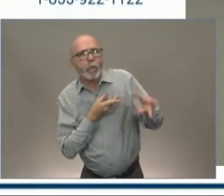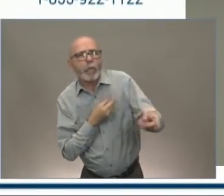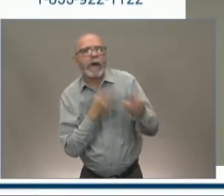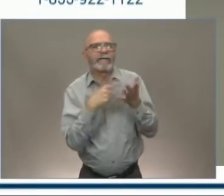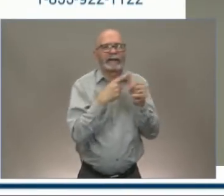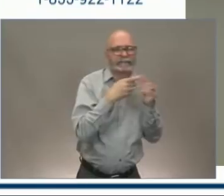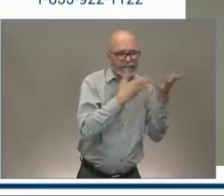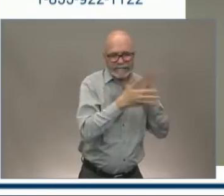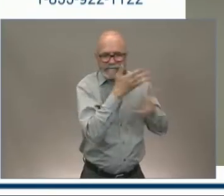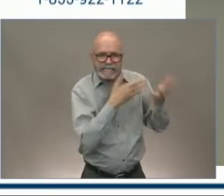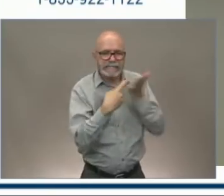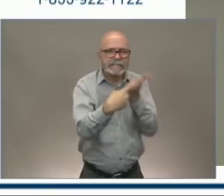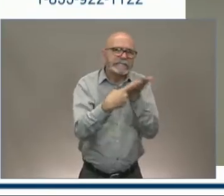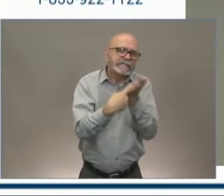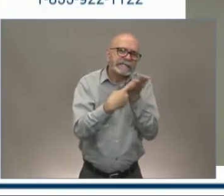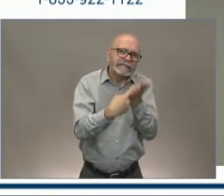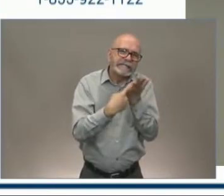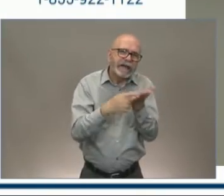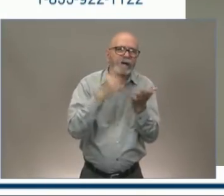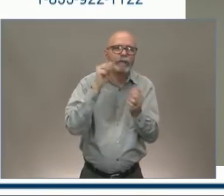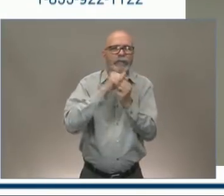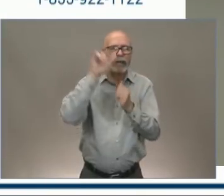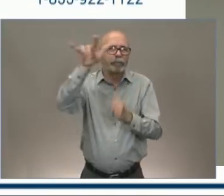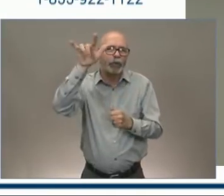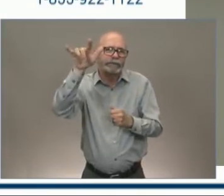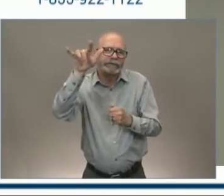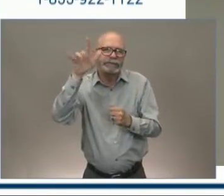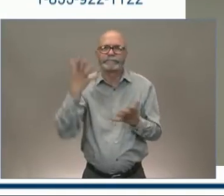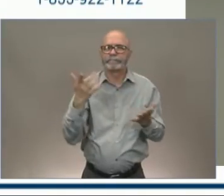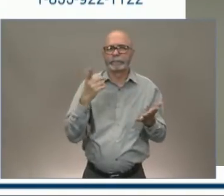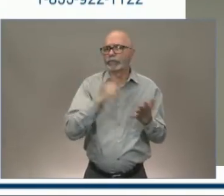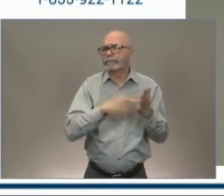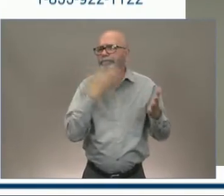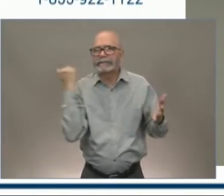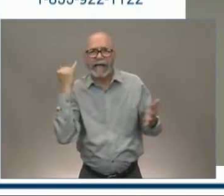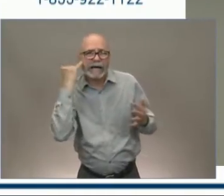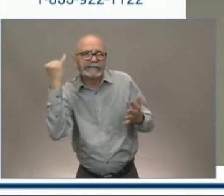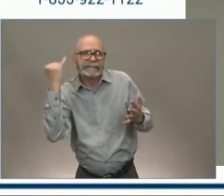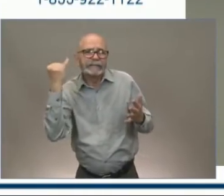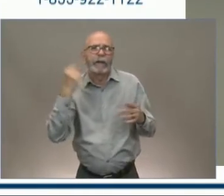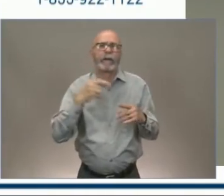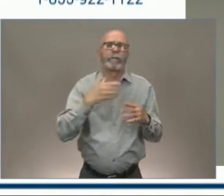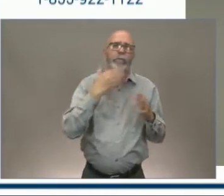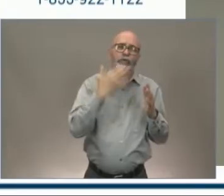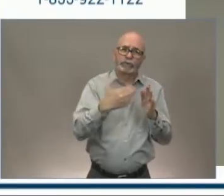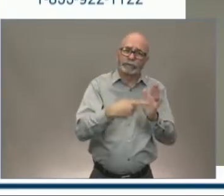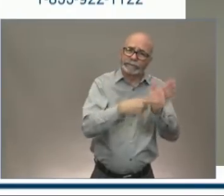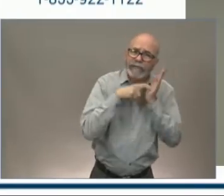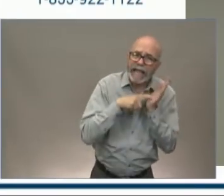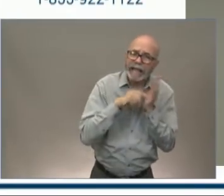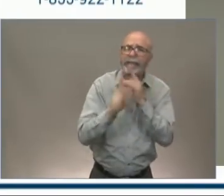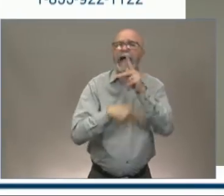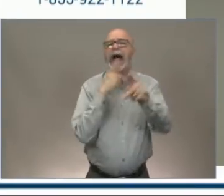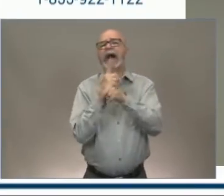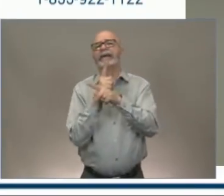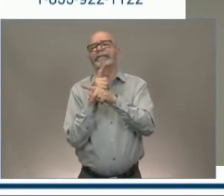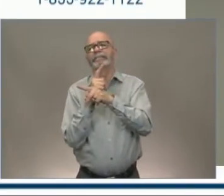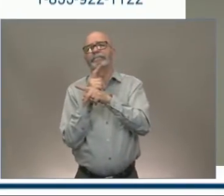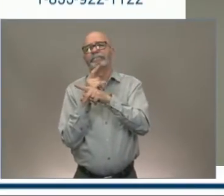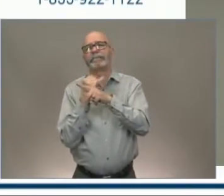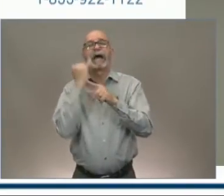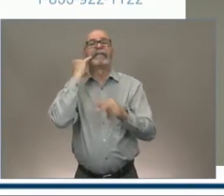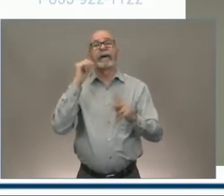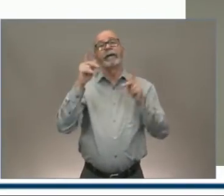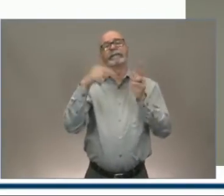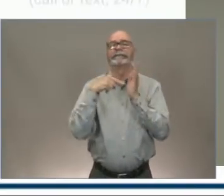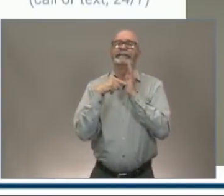directly with the airport around what is feasible, what is actually required at the airport. I think when people talk about airport testing,